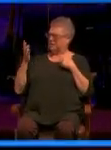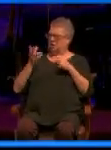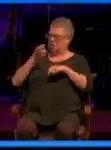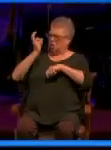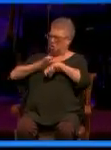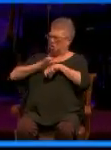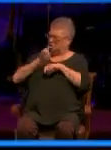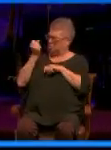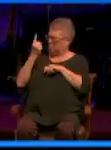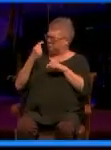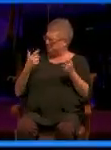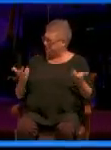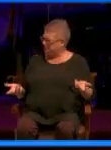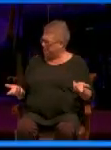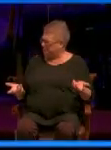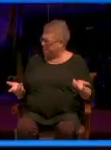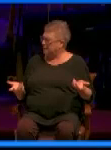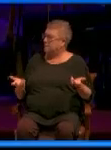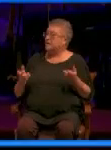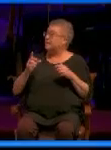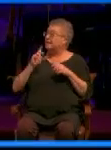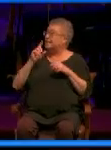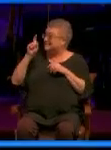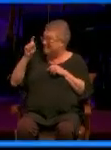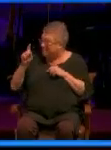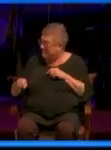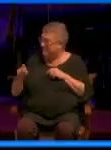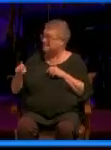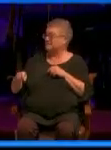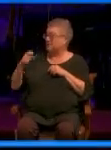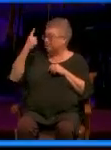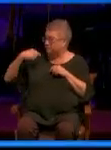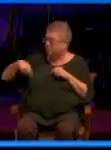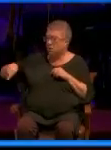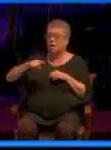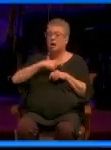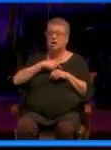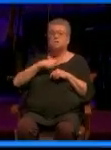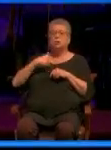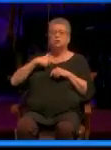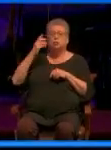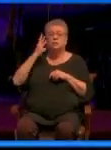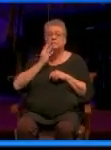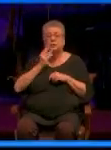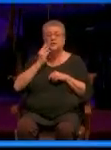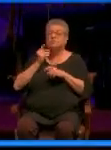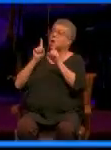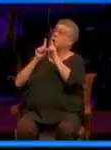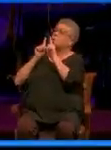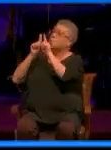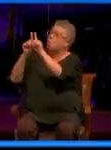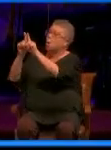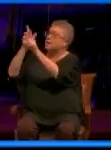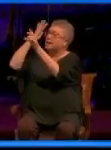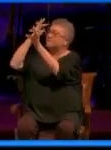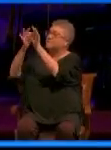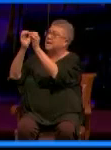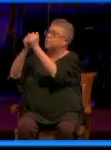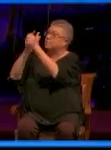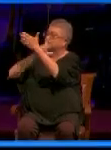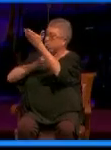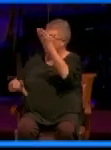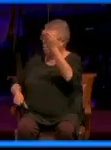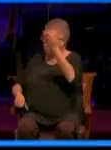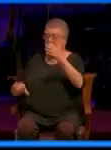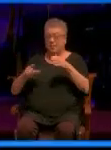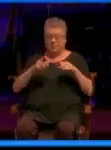to understand is necessary for our walk and faith with the Lord. There are things in this